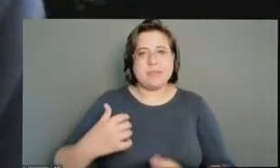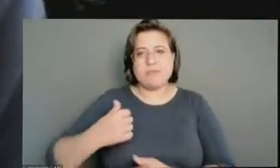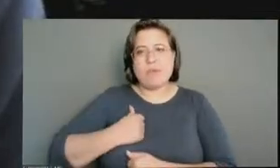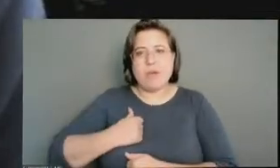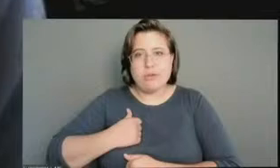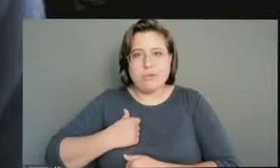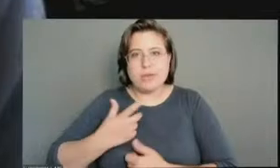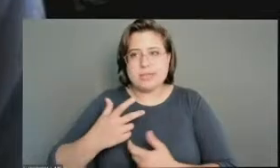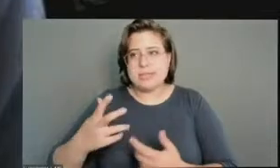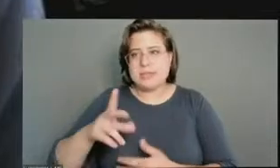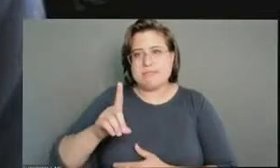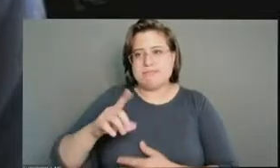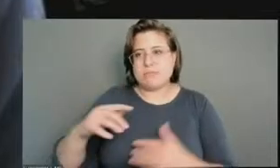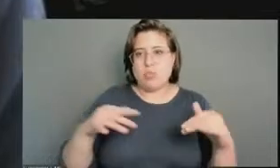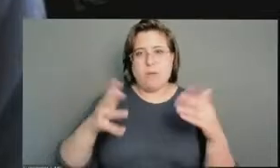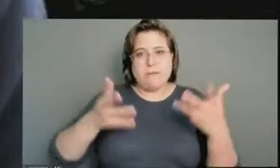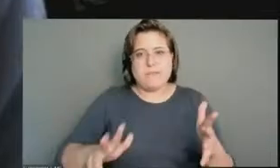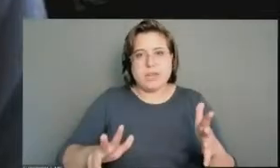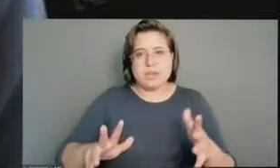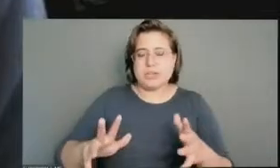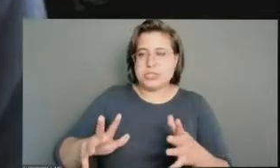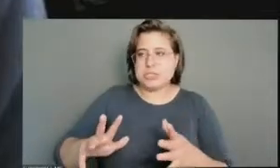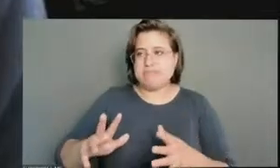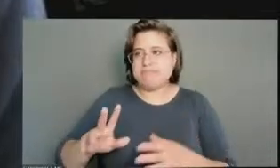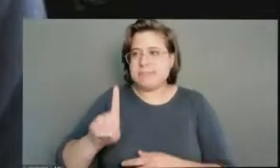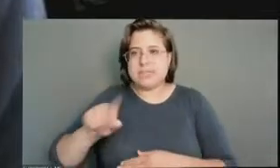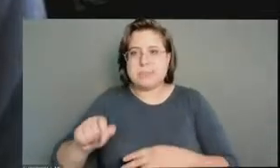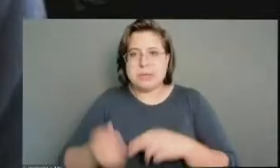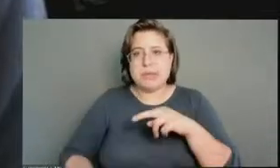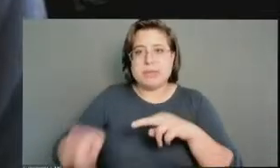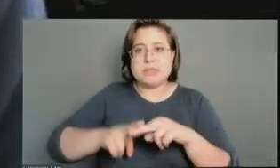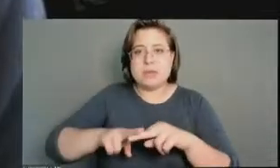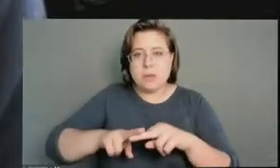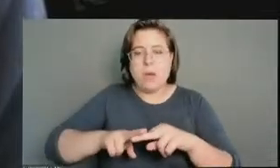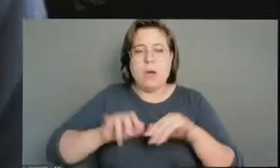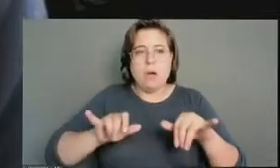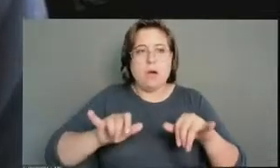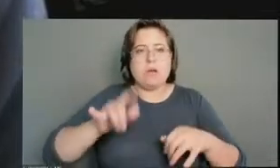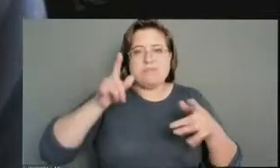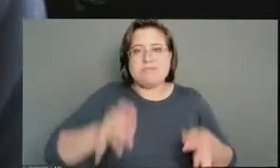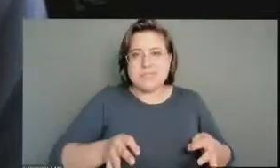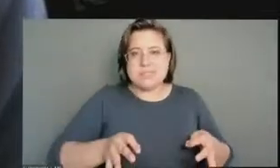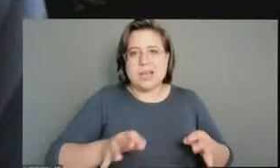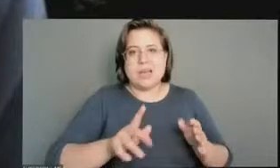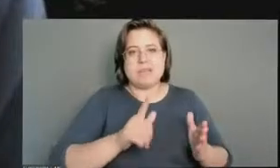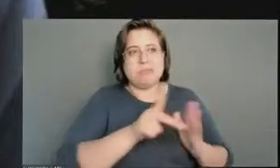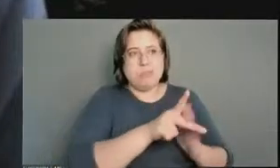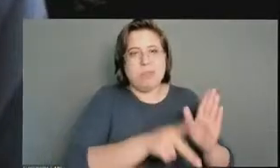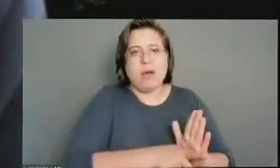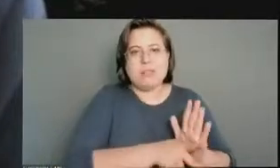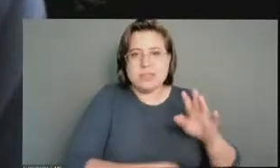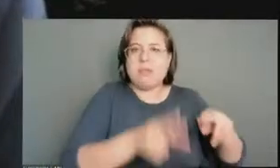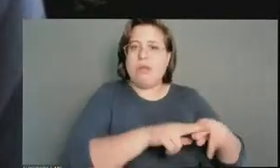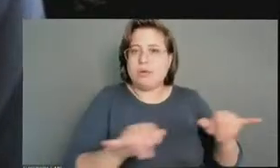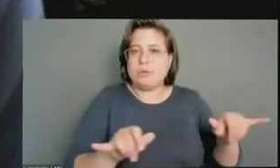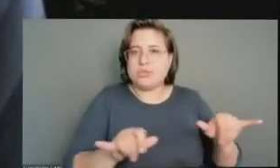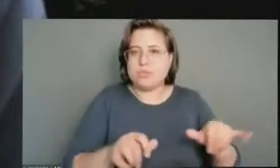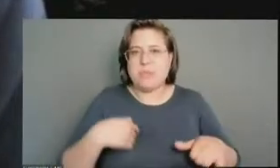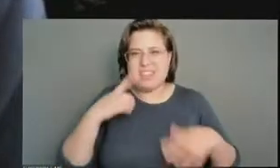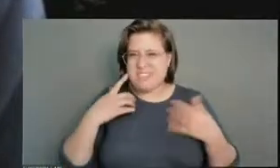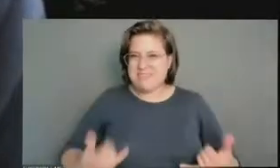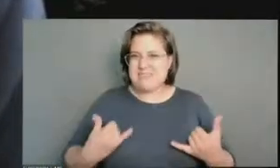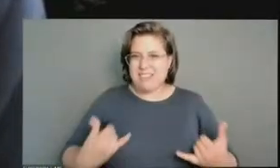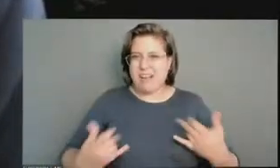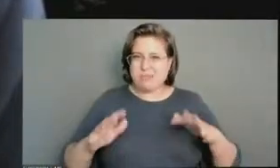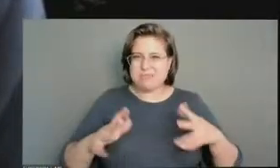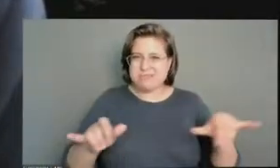disabilities after a war that we see significant innovation and improvement. And I feel like there's an opportunity like that, given the